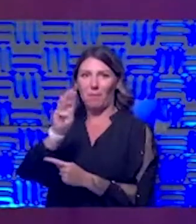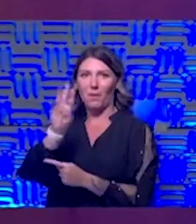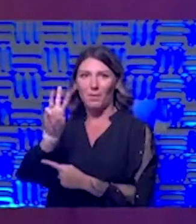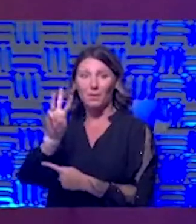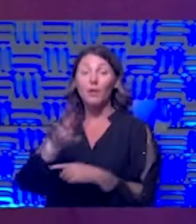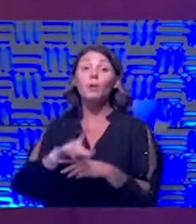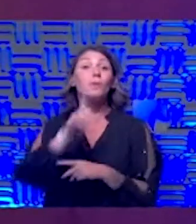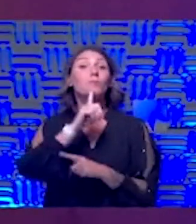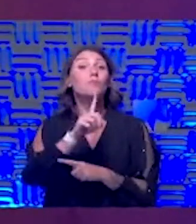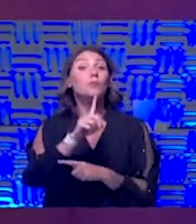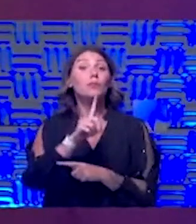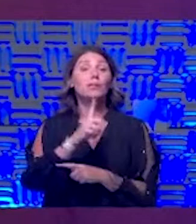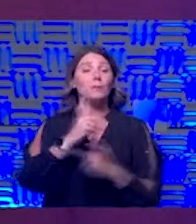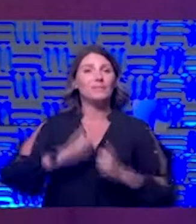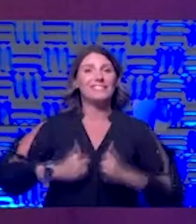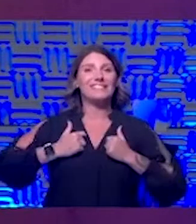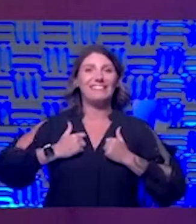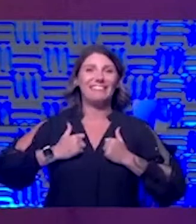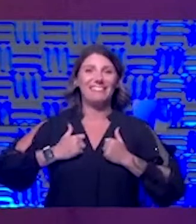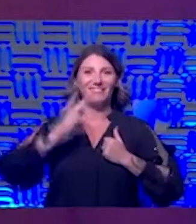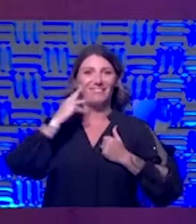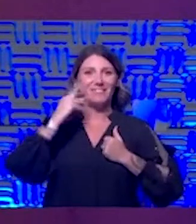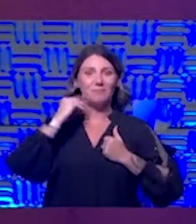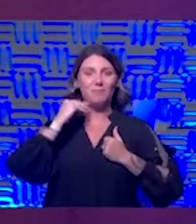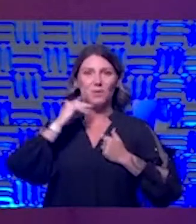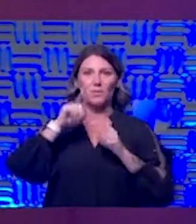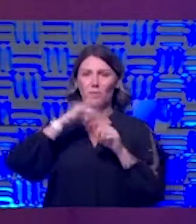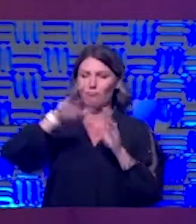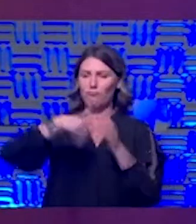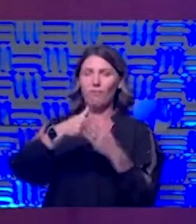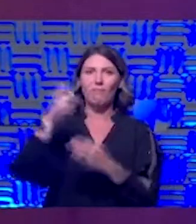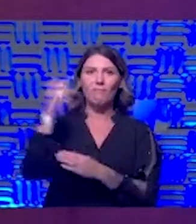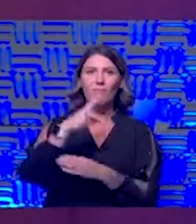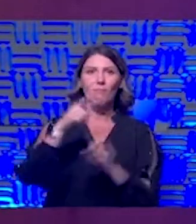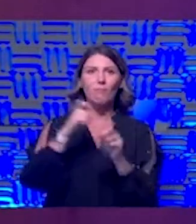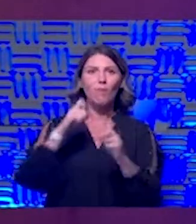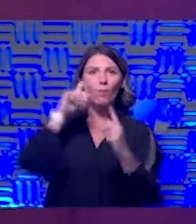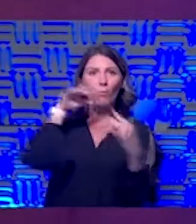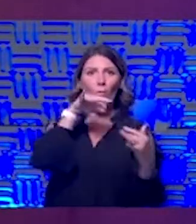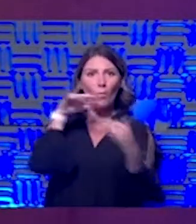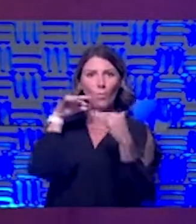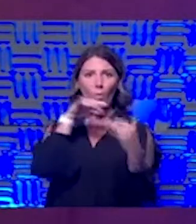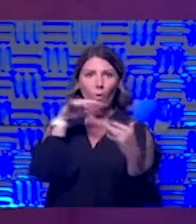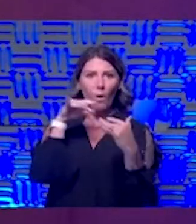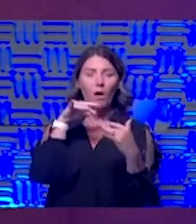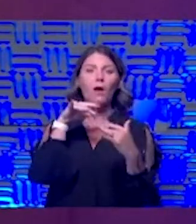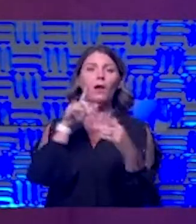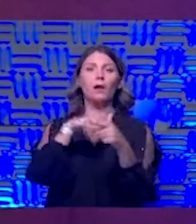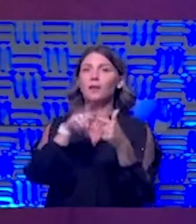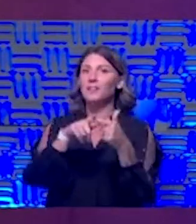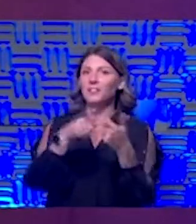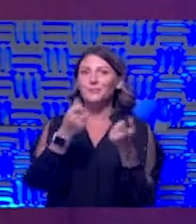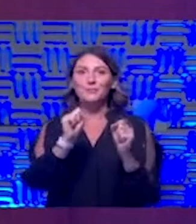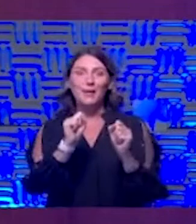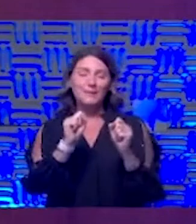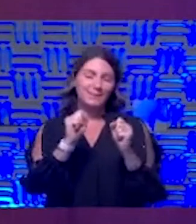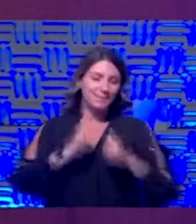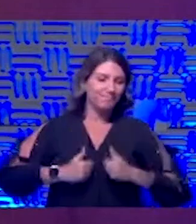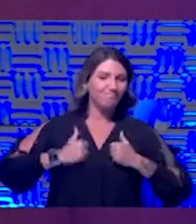lived experience. I came back from the war and got back to trying to live the American